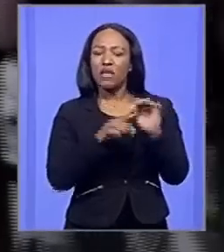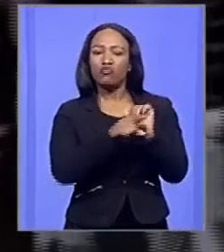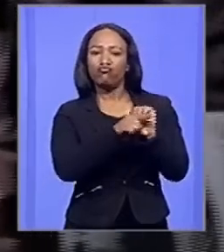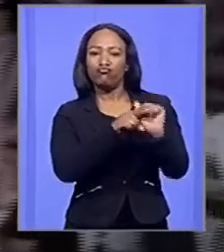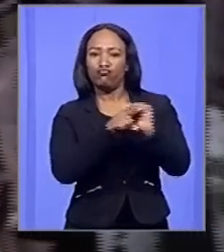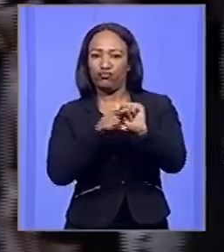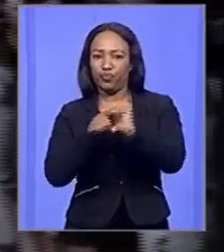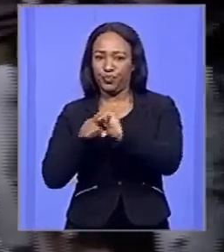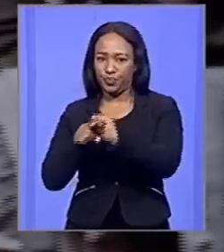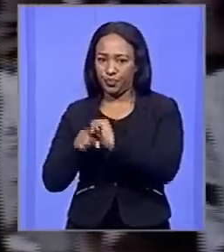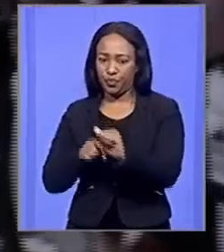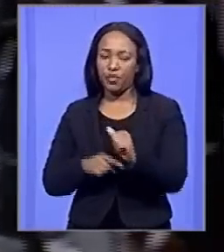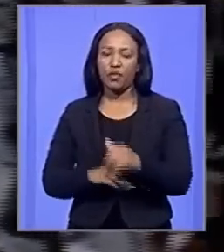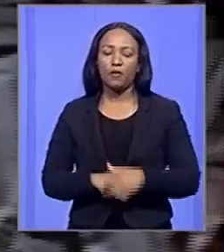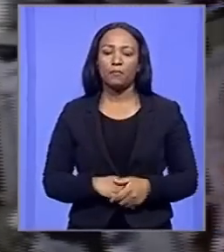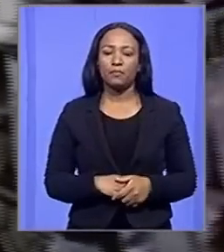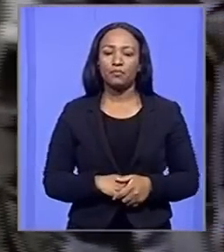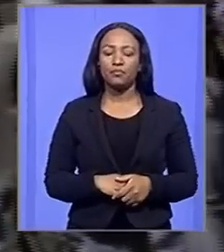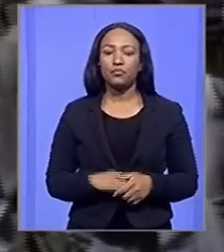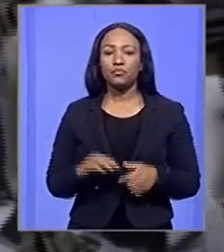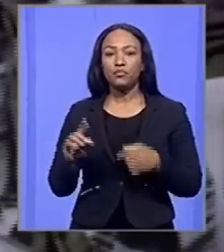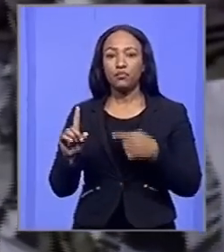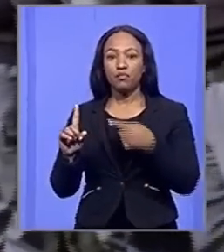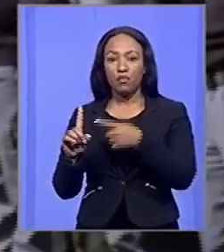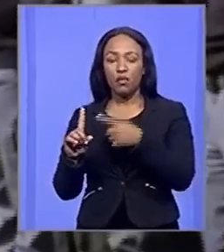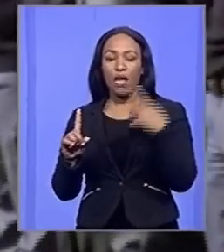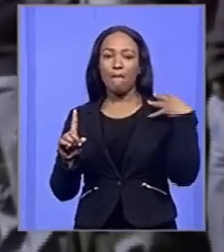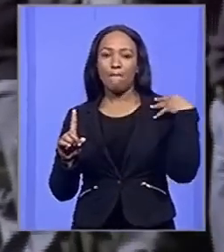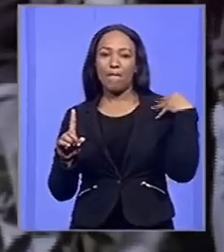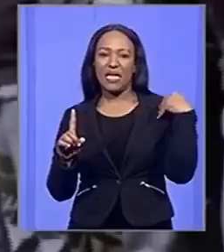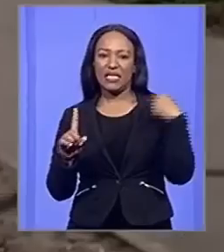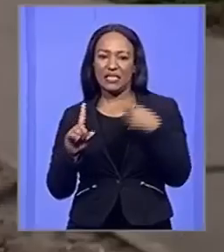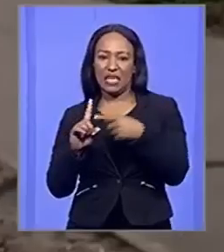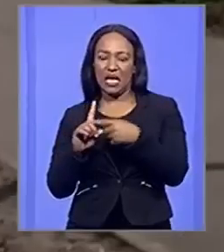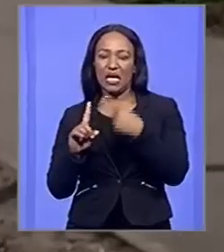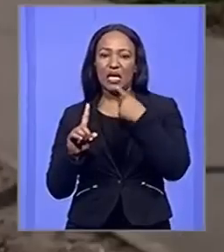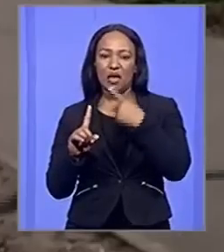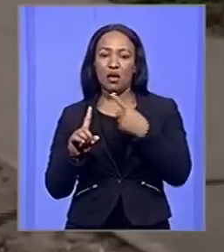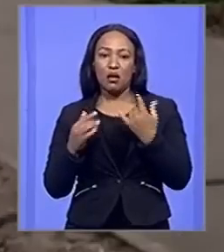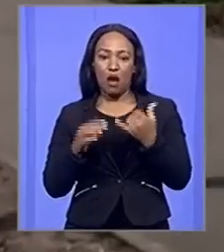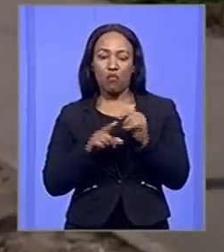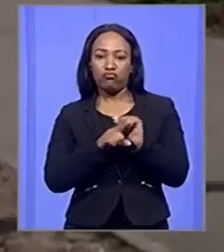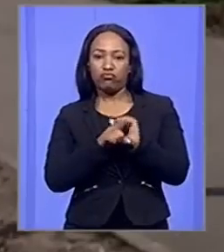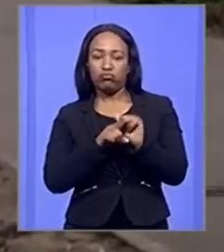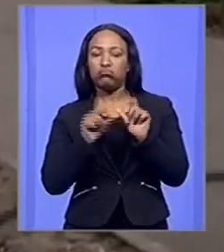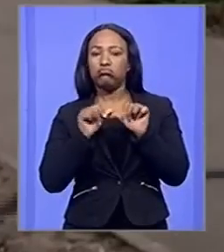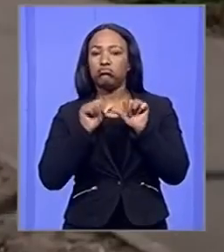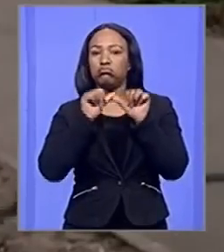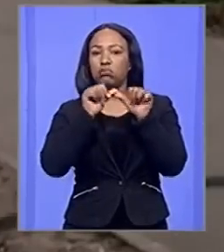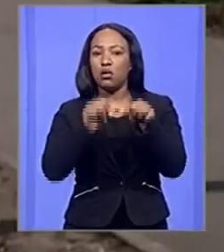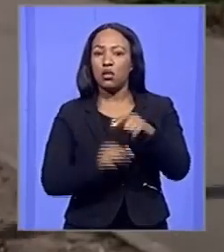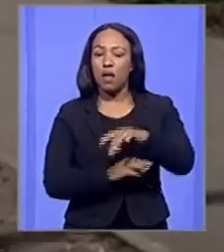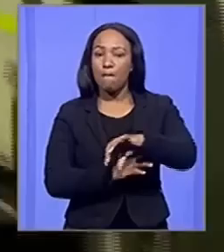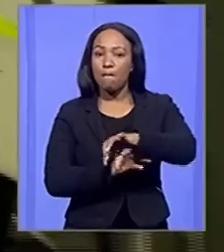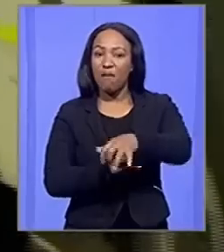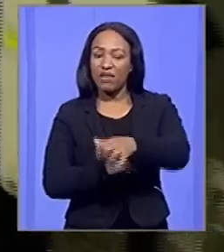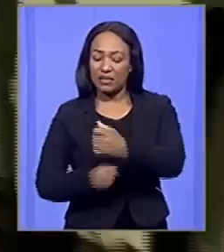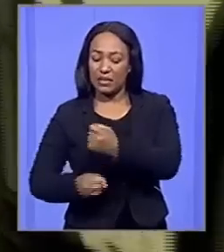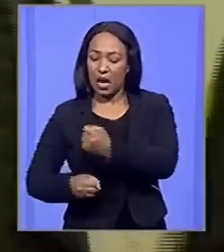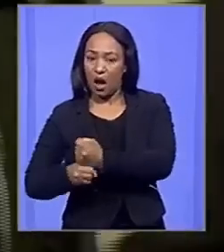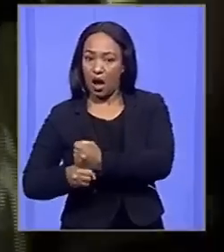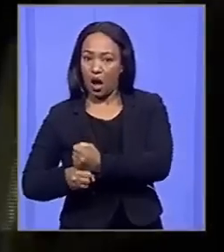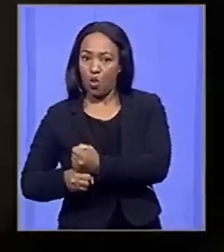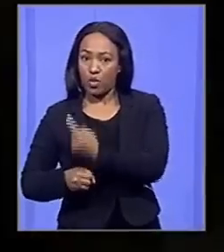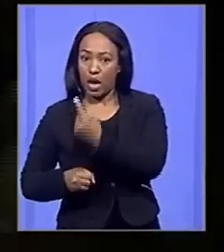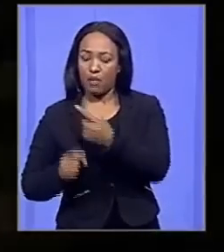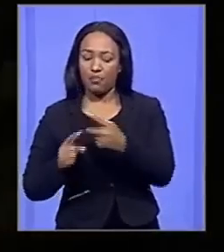Tona ya maphodisa o re dikgaruru tša dihlopha tša disenyi ka Kapa Bodikela di gakela pele. Bobedi province ya Gauteng le Western Cape di